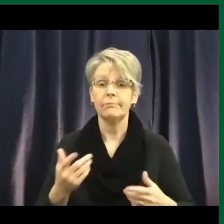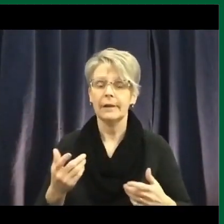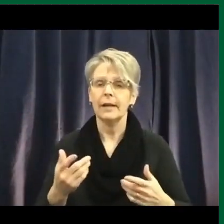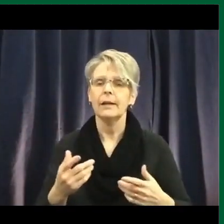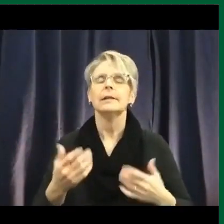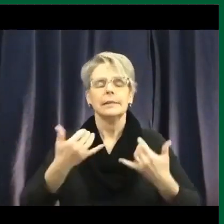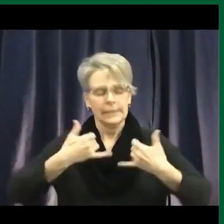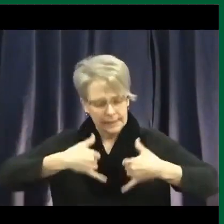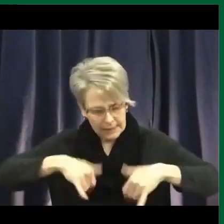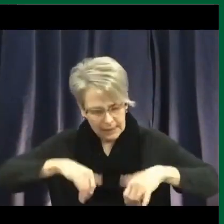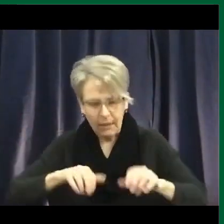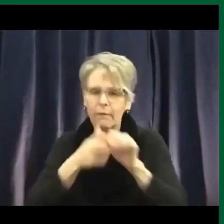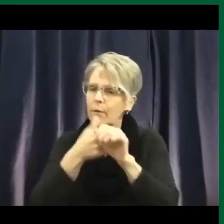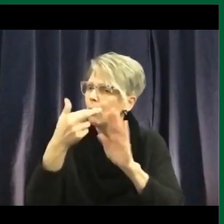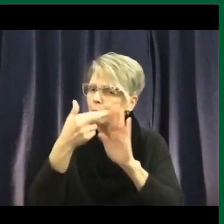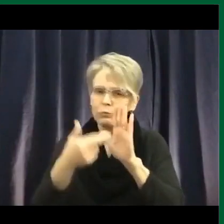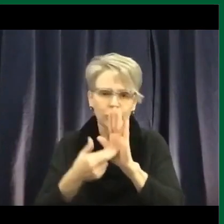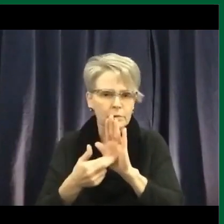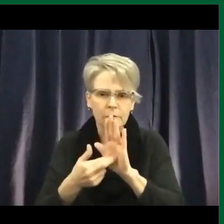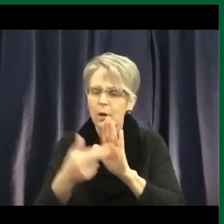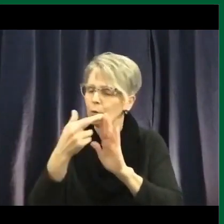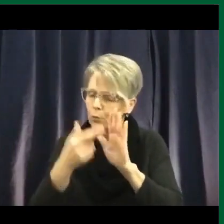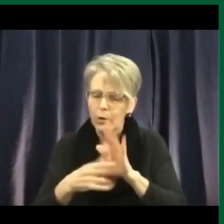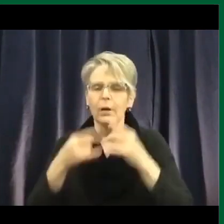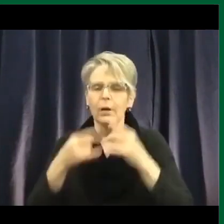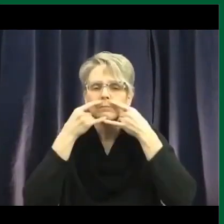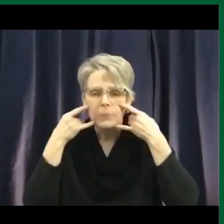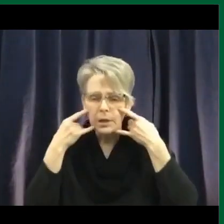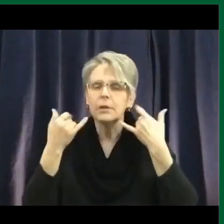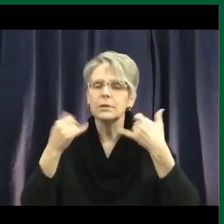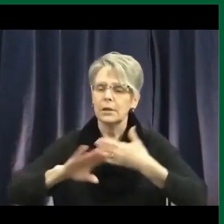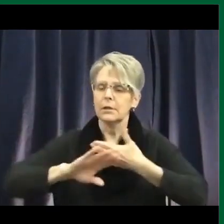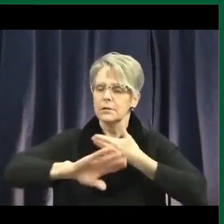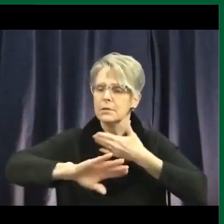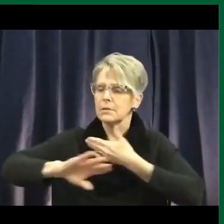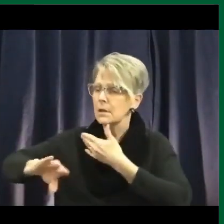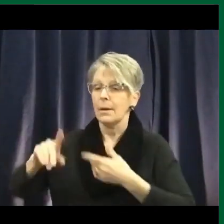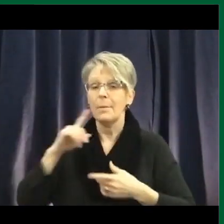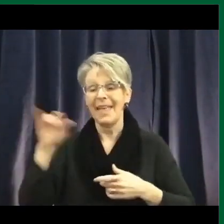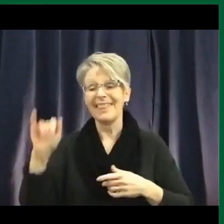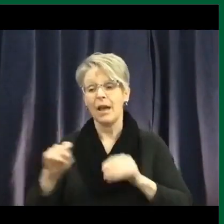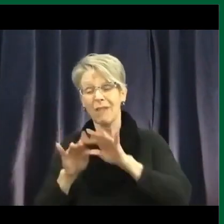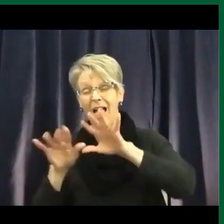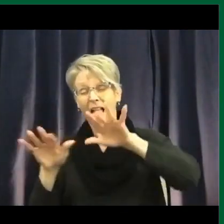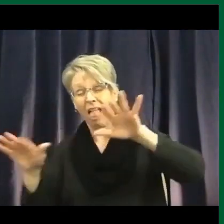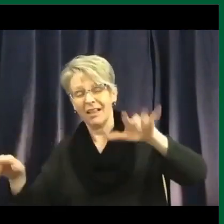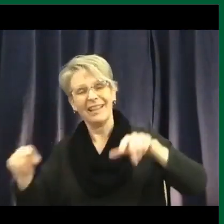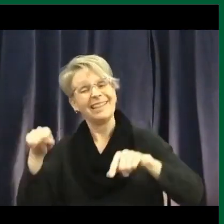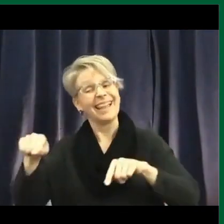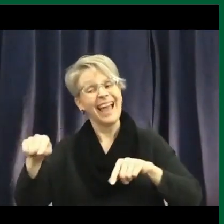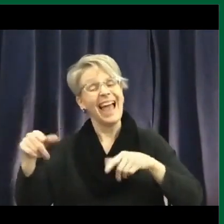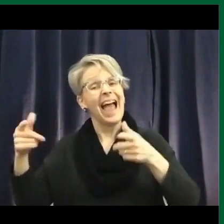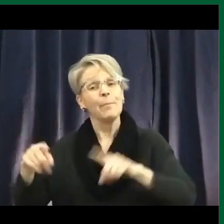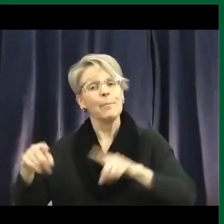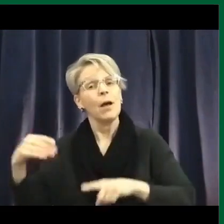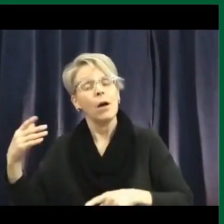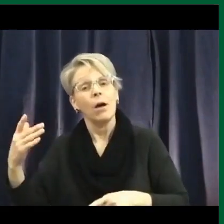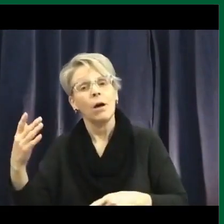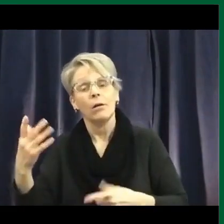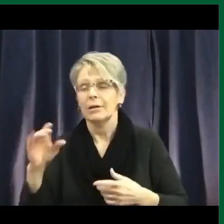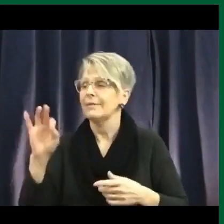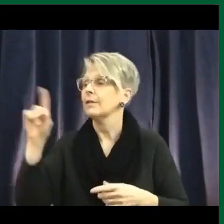all those guidelines meticulously will be important. Super spreader events in almost all cases have happened, whether it's a bar or a place